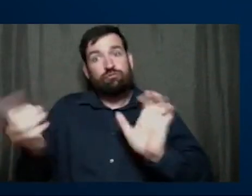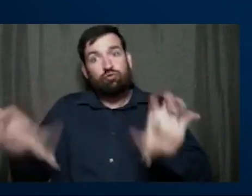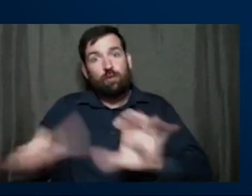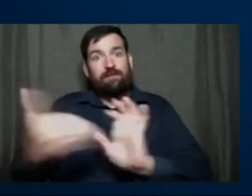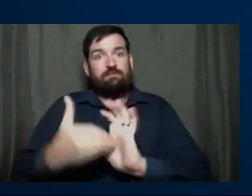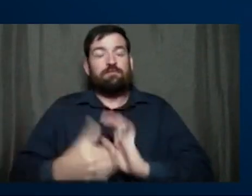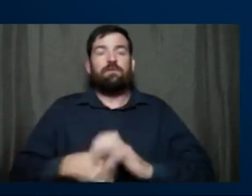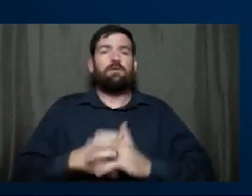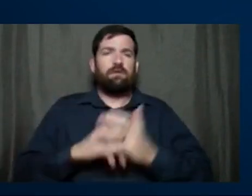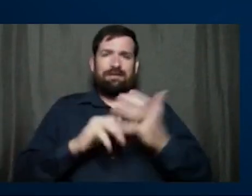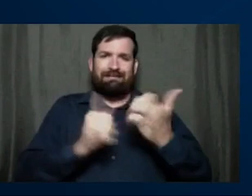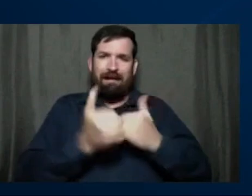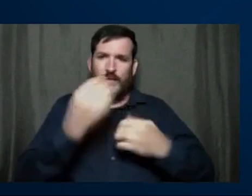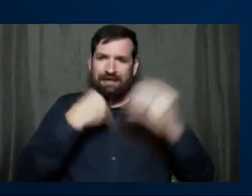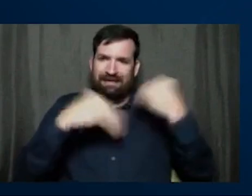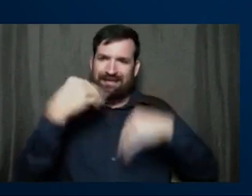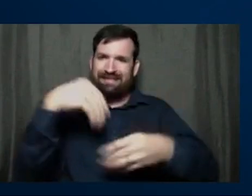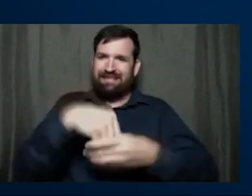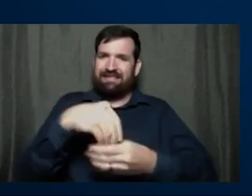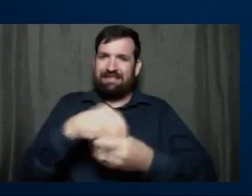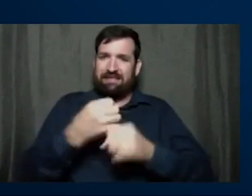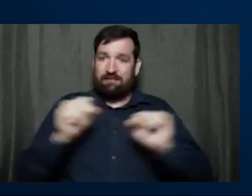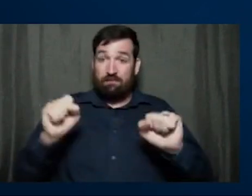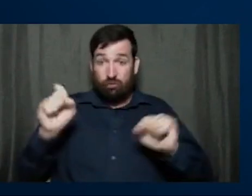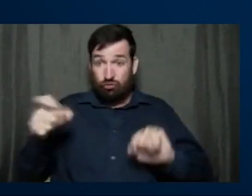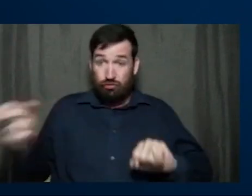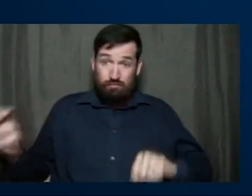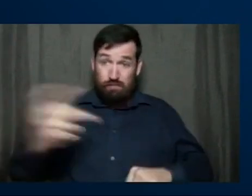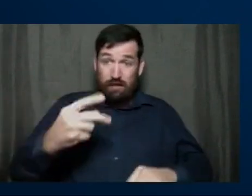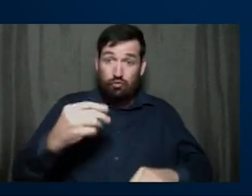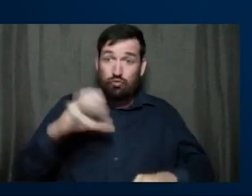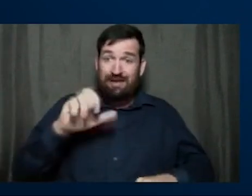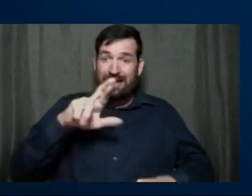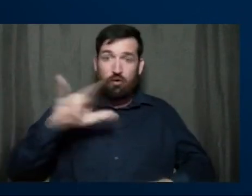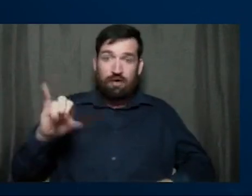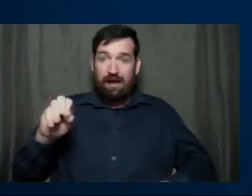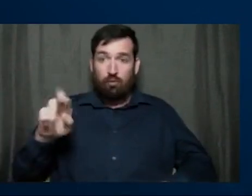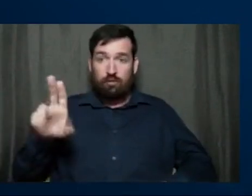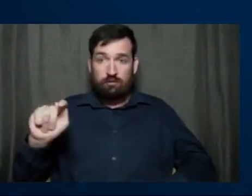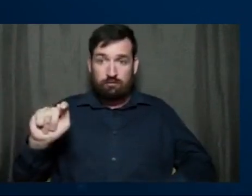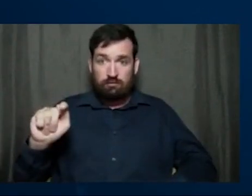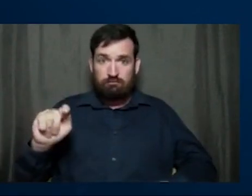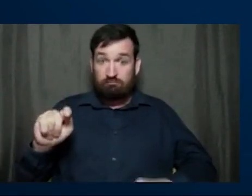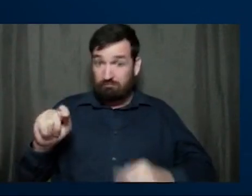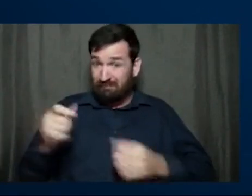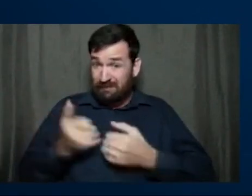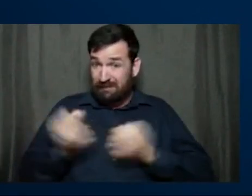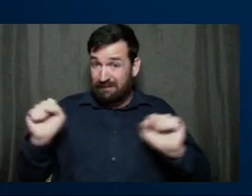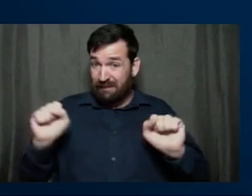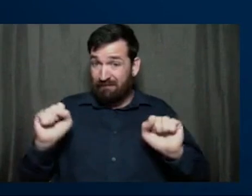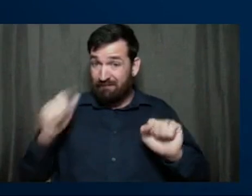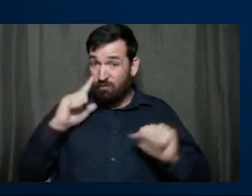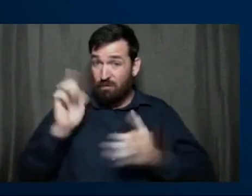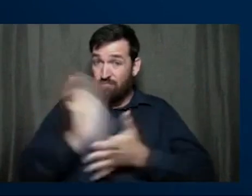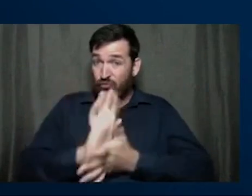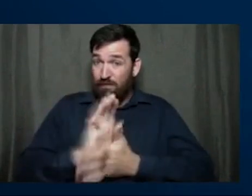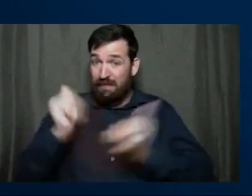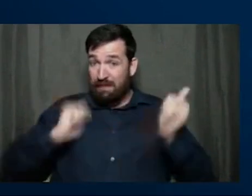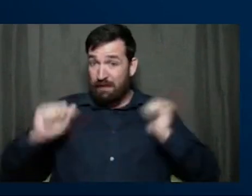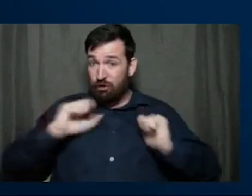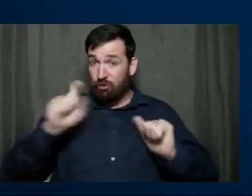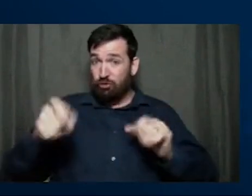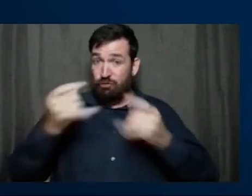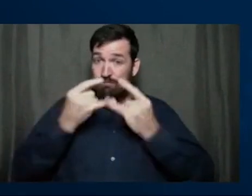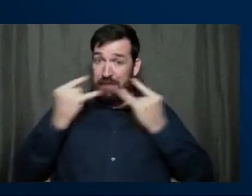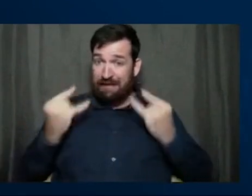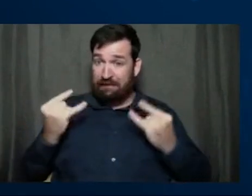eat indoors safely? Should we go back to carry out? And Isaac is asking, is it safe to go to movie theaters? Should I be wearing a mask? Assuming other people